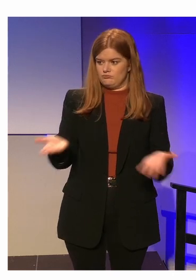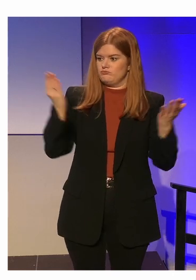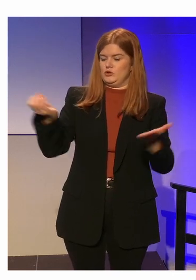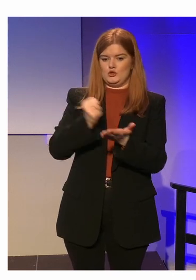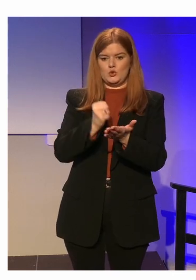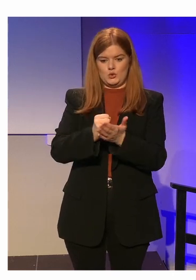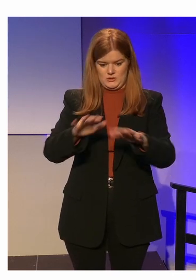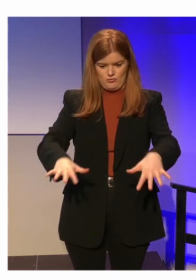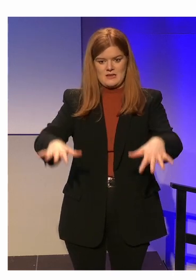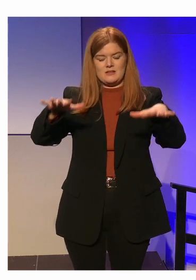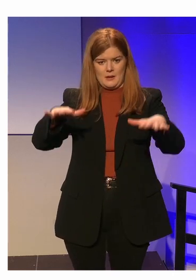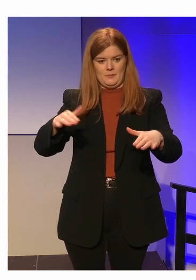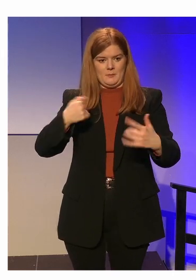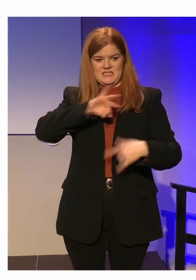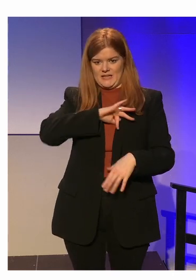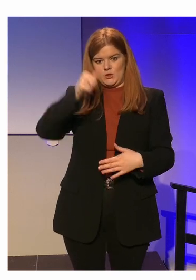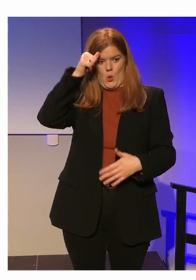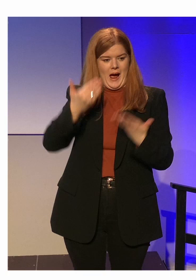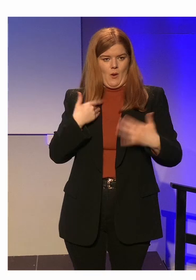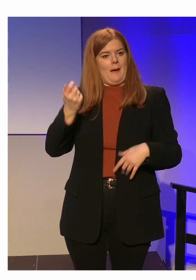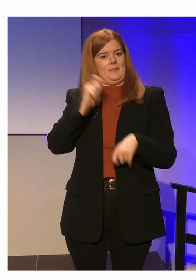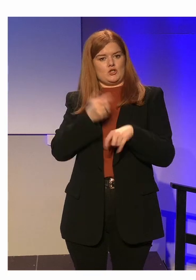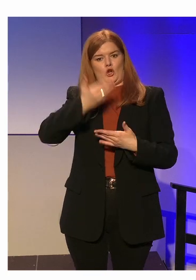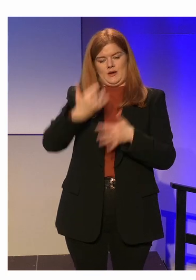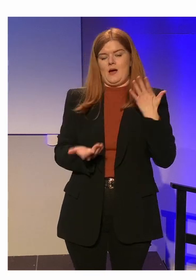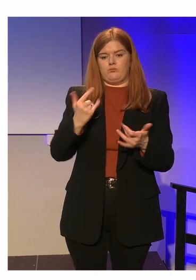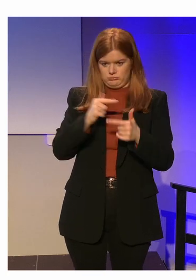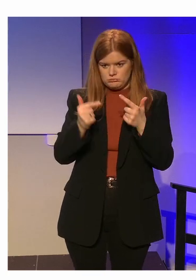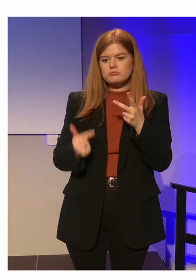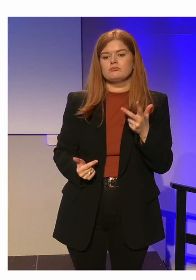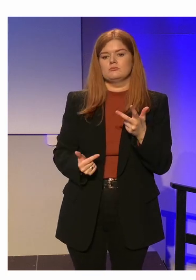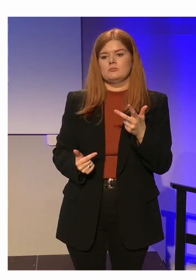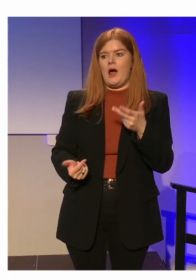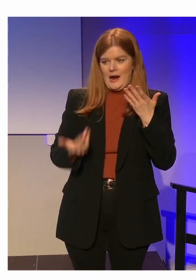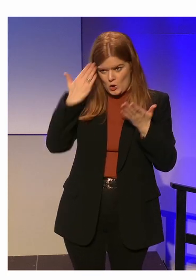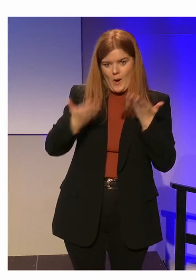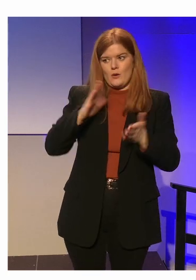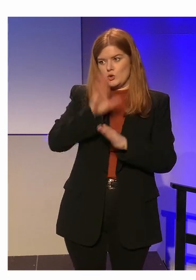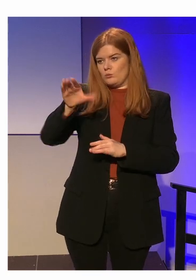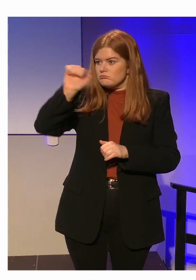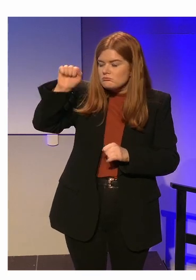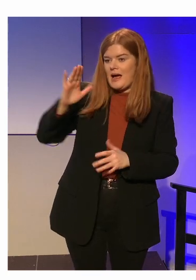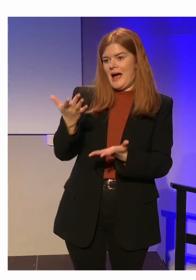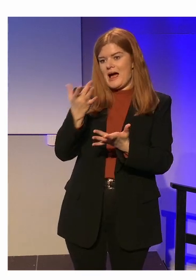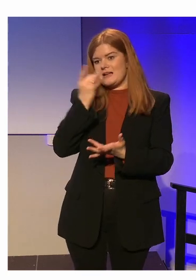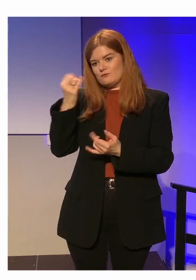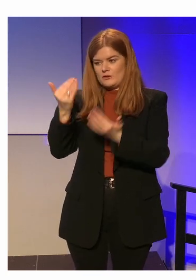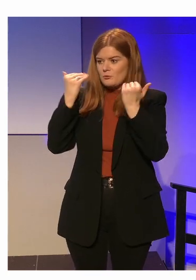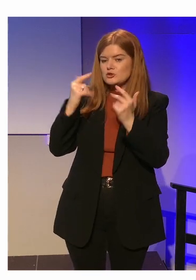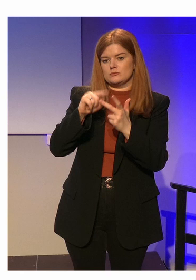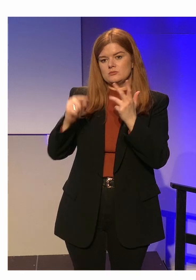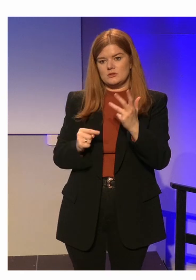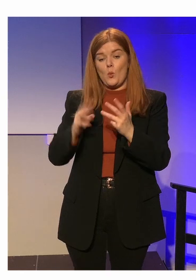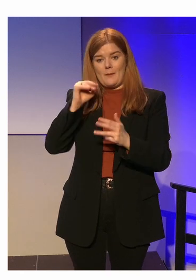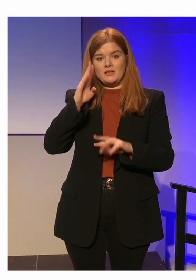who know how they learn best, who know how to get that information. Because once they go to university, once they go to jobs, as they